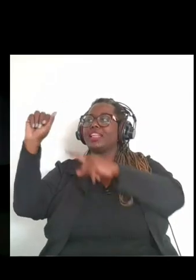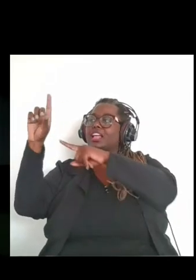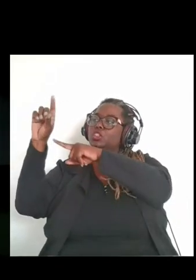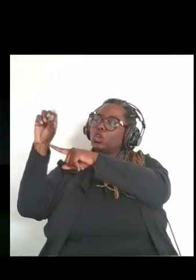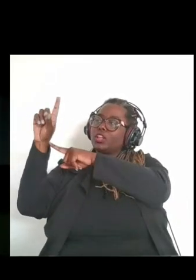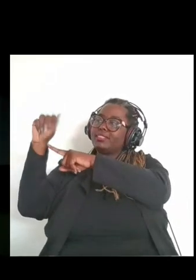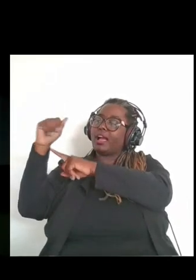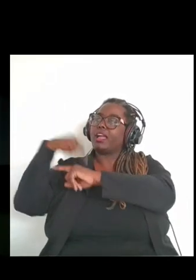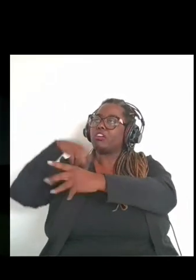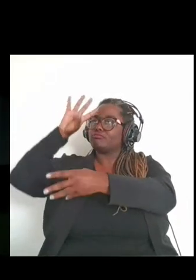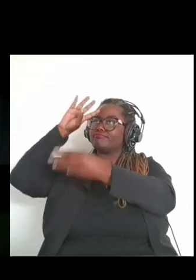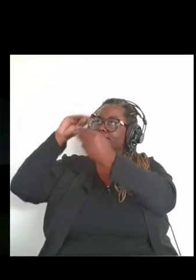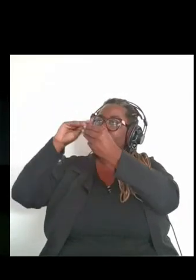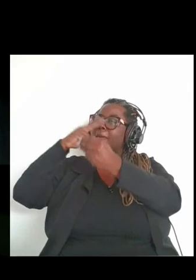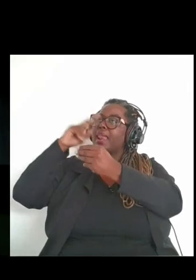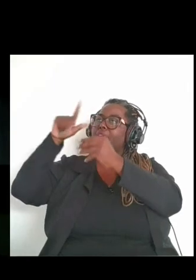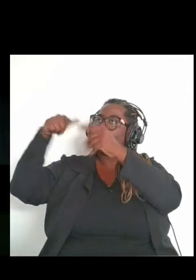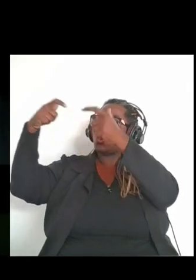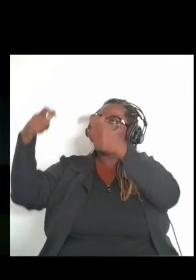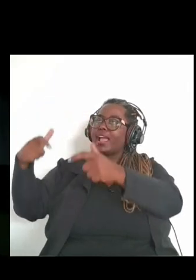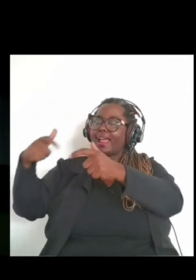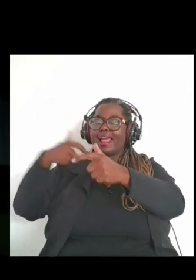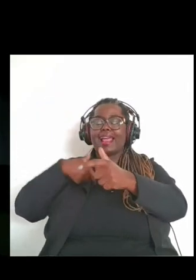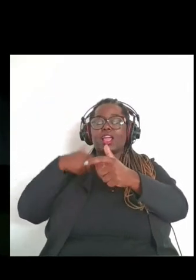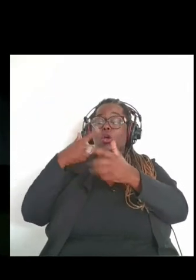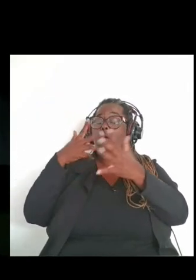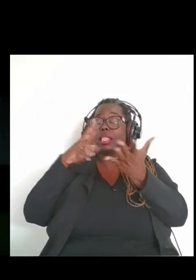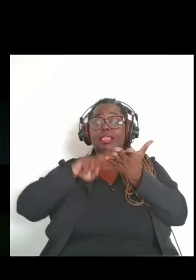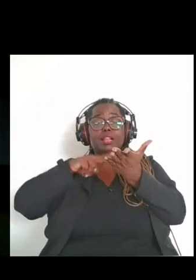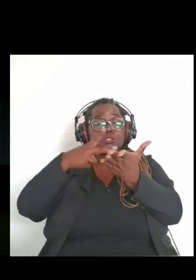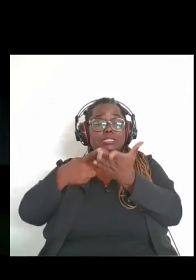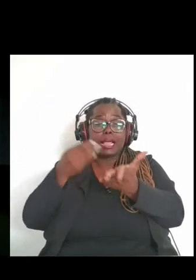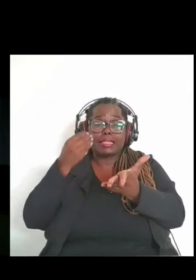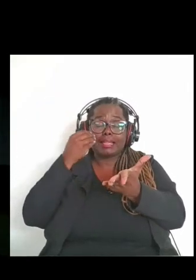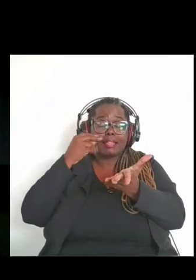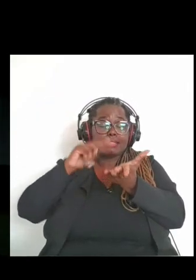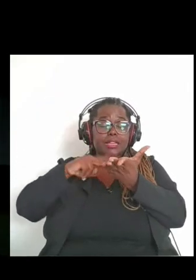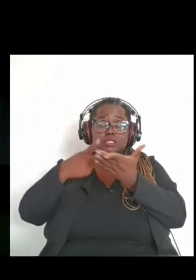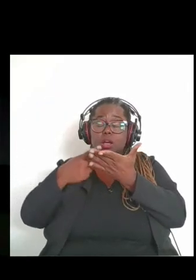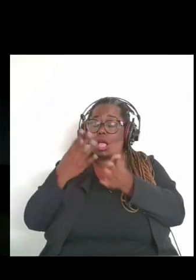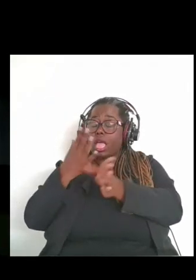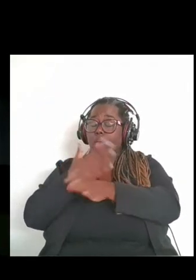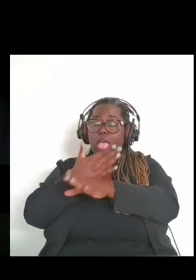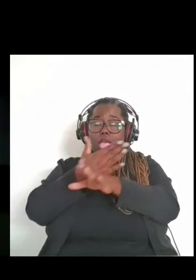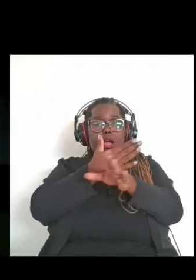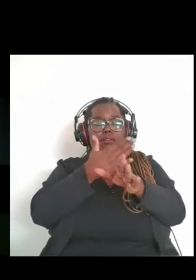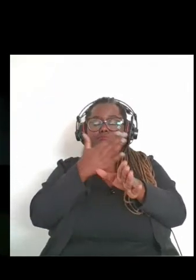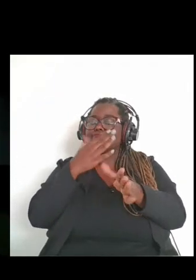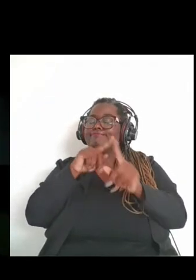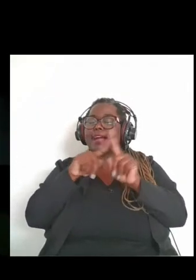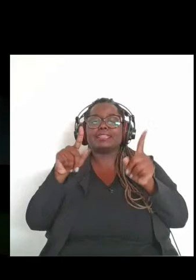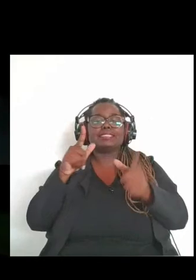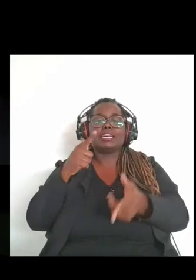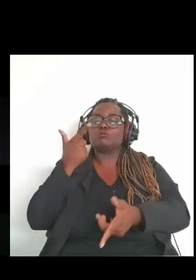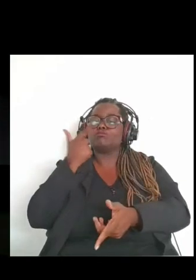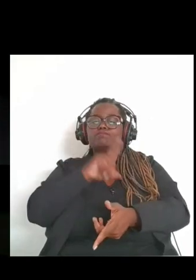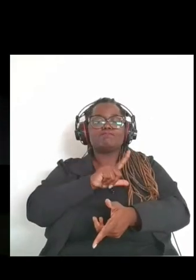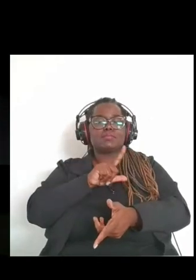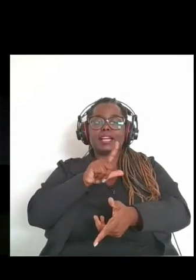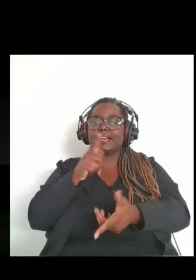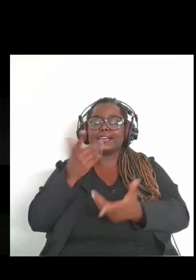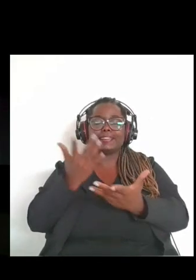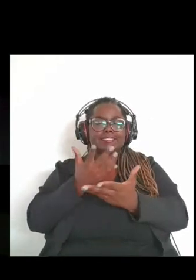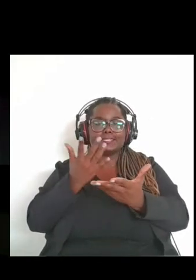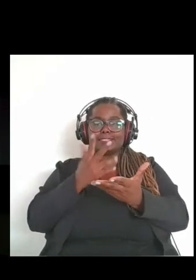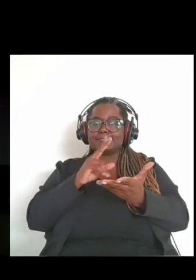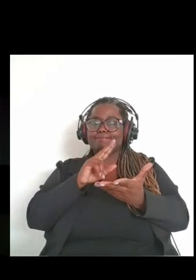as if DOTA was a place you know so I was Lost in Translation I was trying to translate the term and of course language